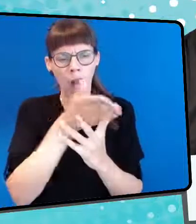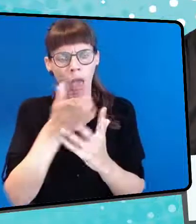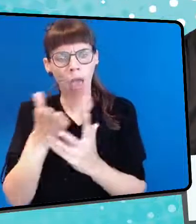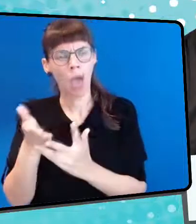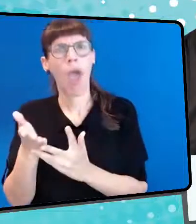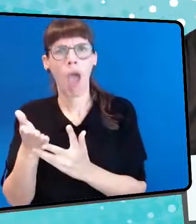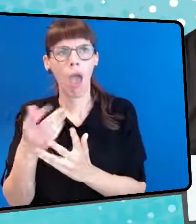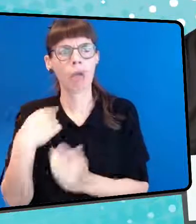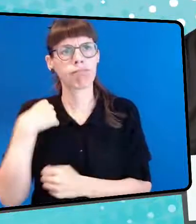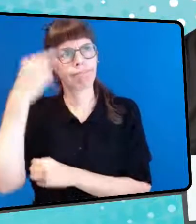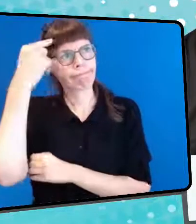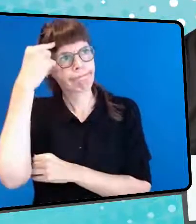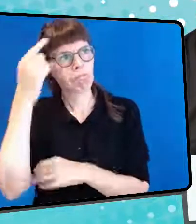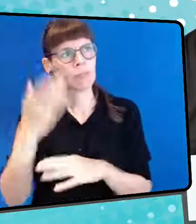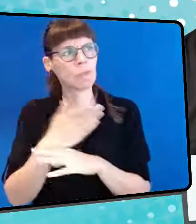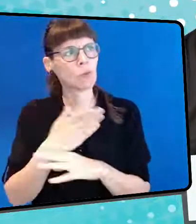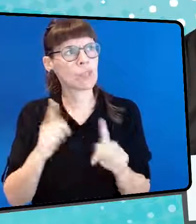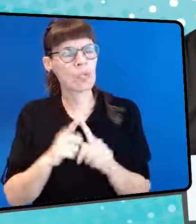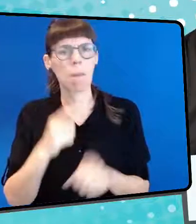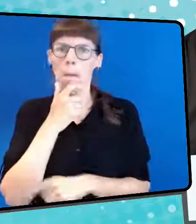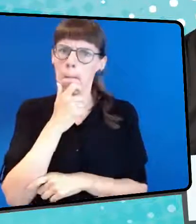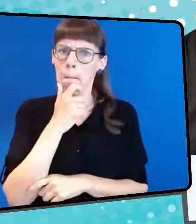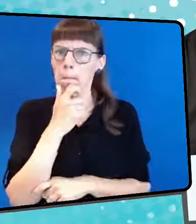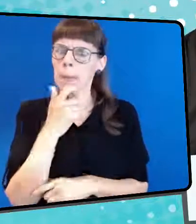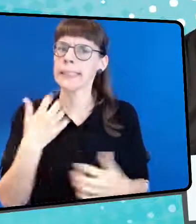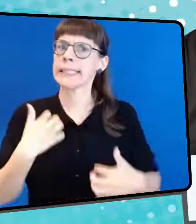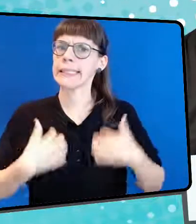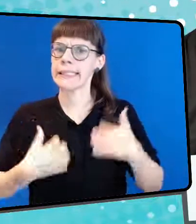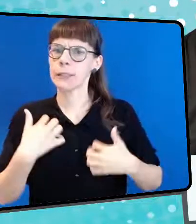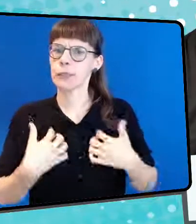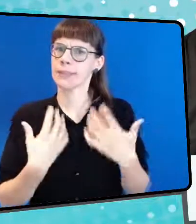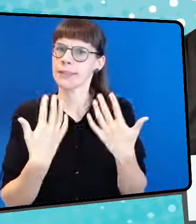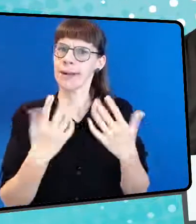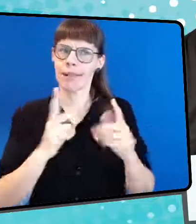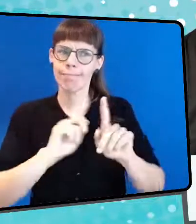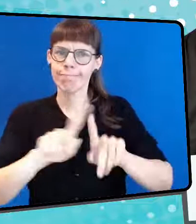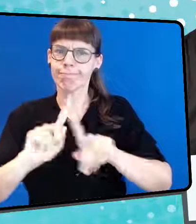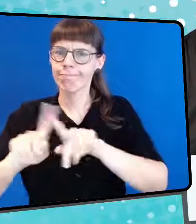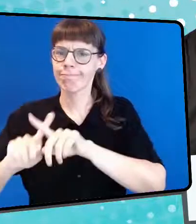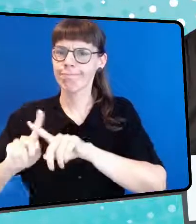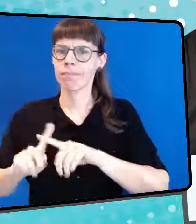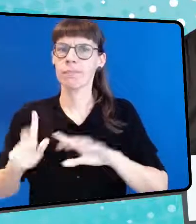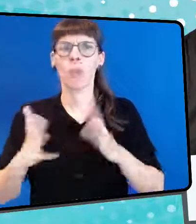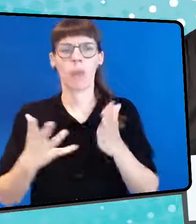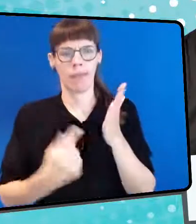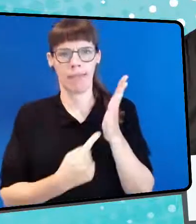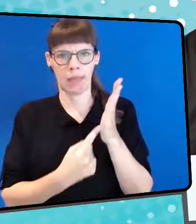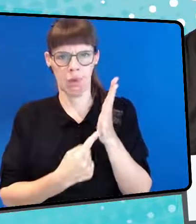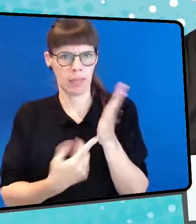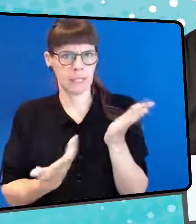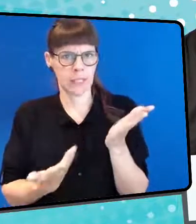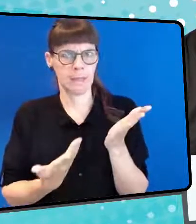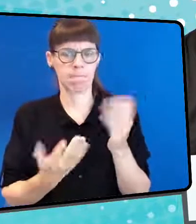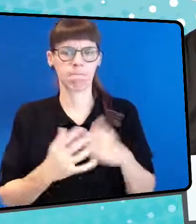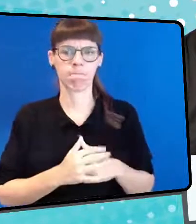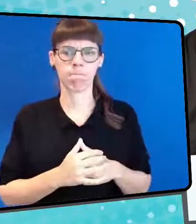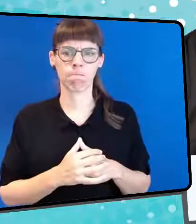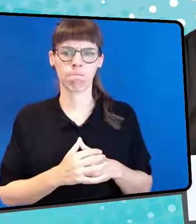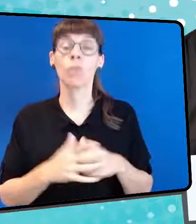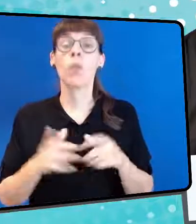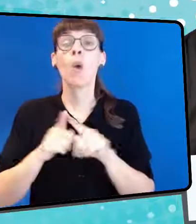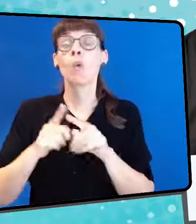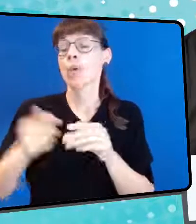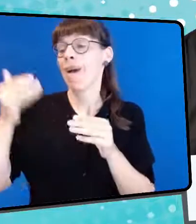that way. And that does kind of segment it in that sense that there is all these different types of technology. And yeah, in the last few of our episodes, a